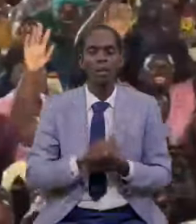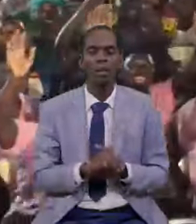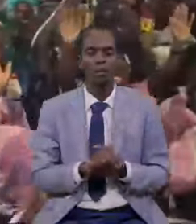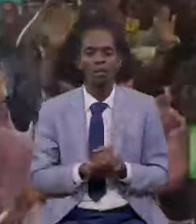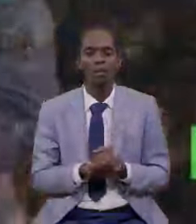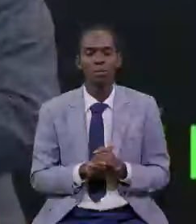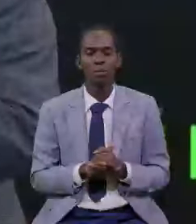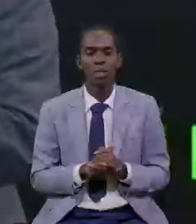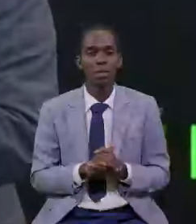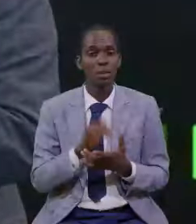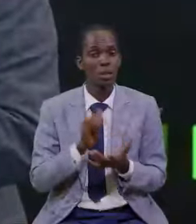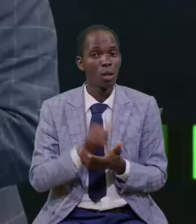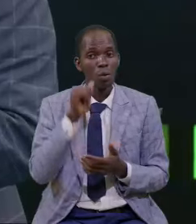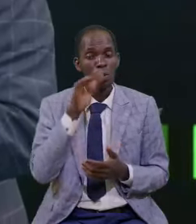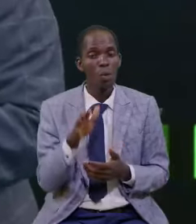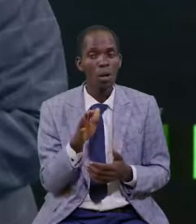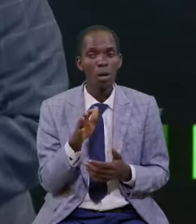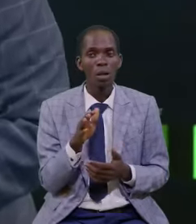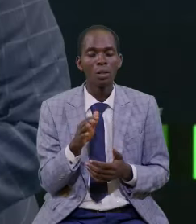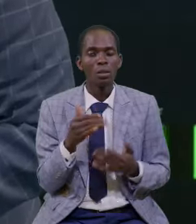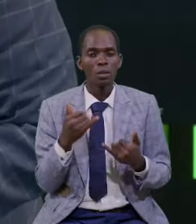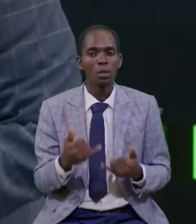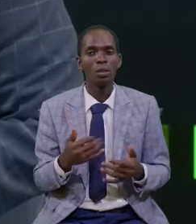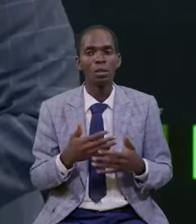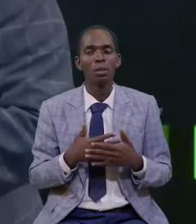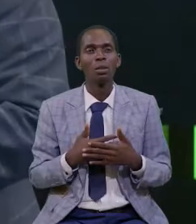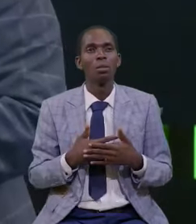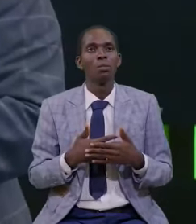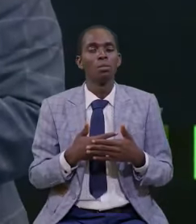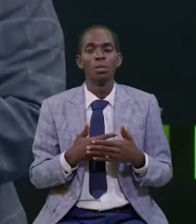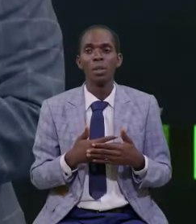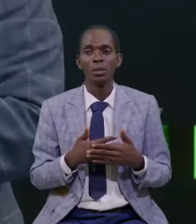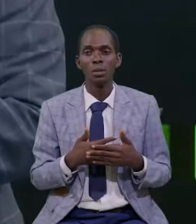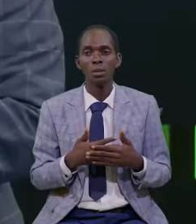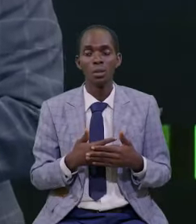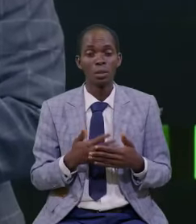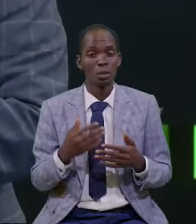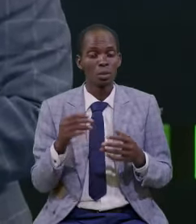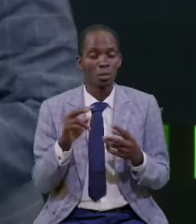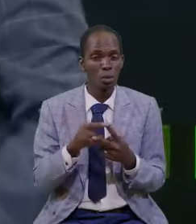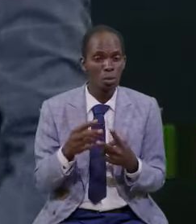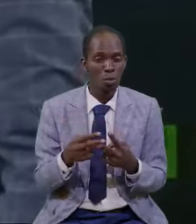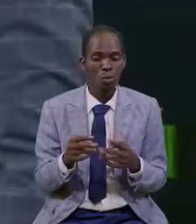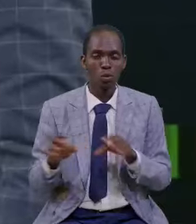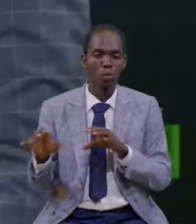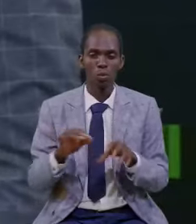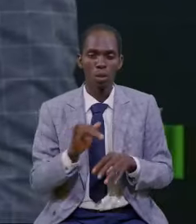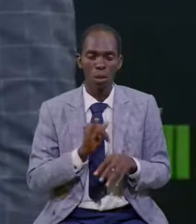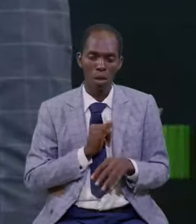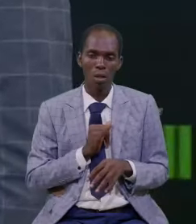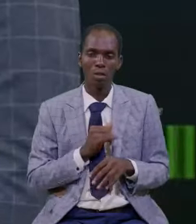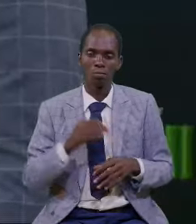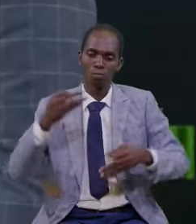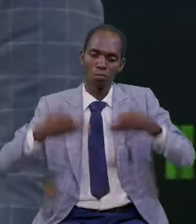woman breathed down. Neither do I condemn thee.